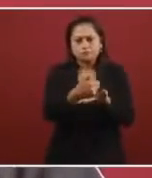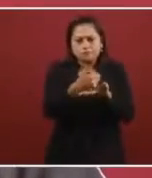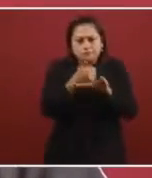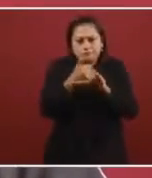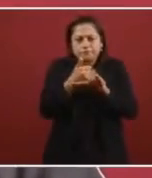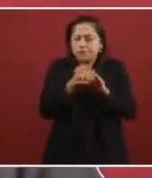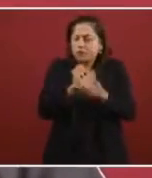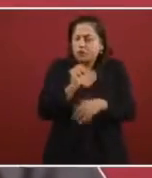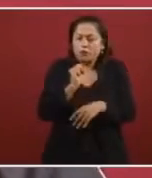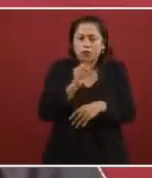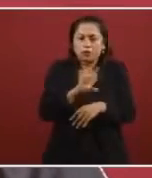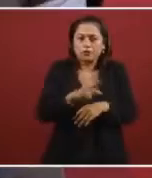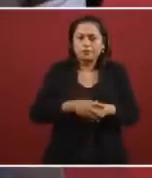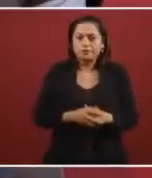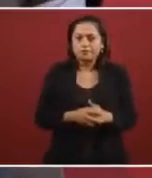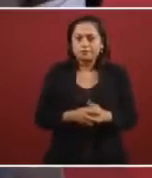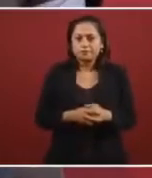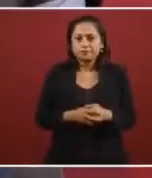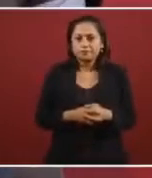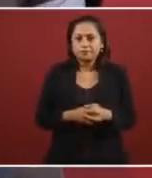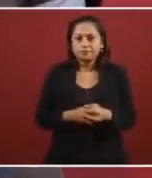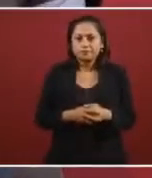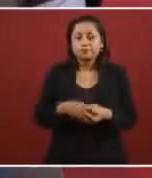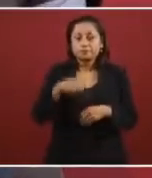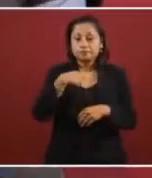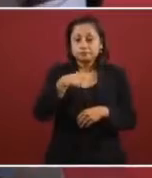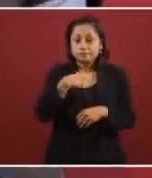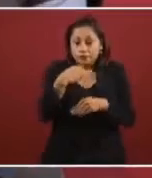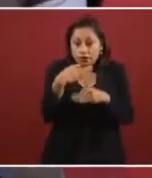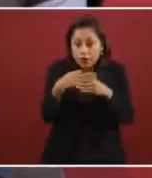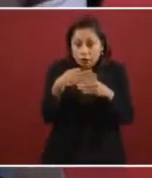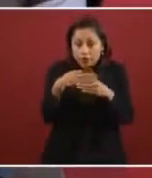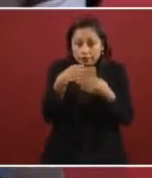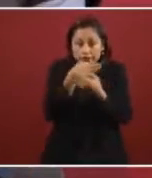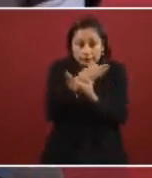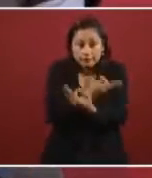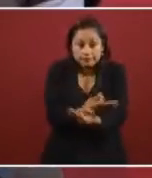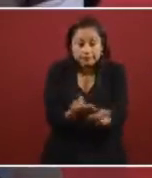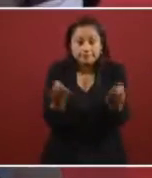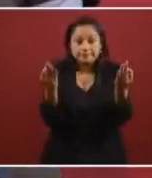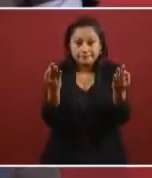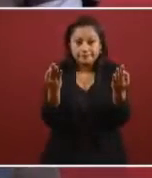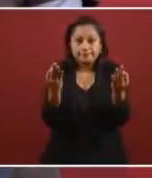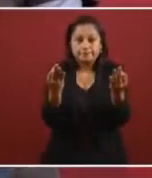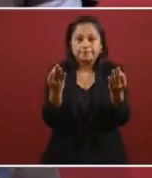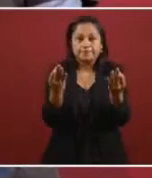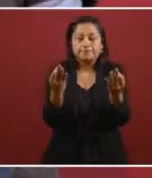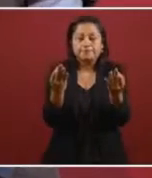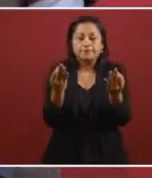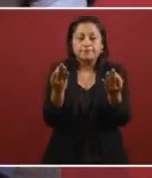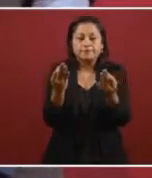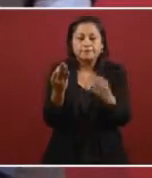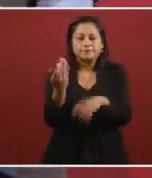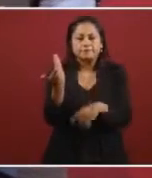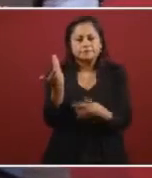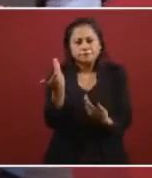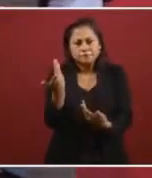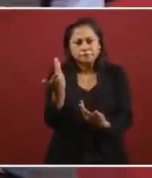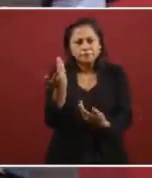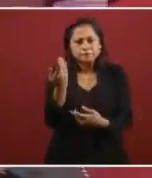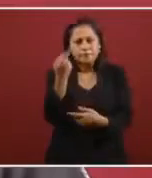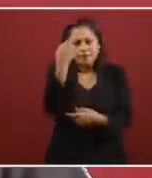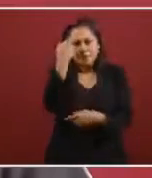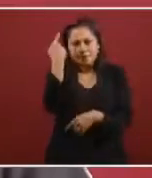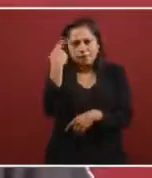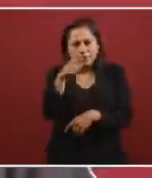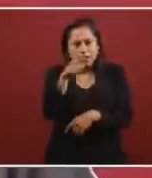This is a message los que for those seguramente that